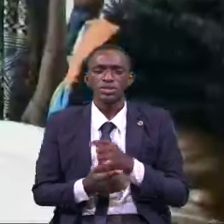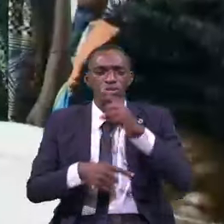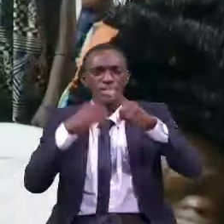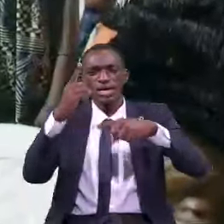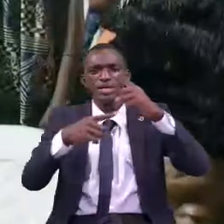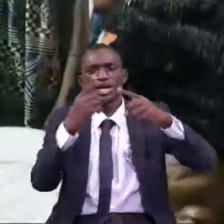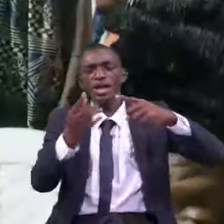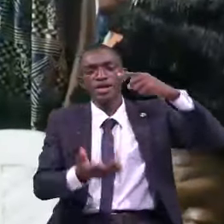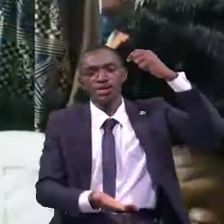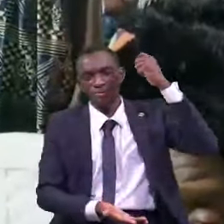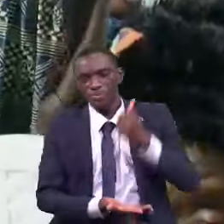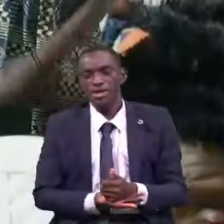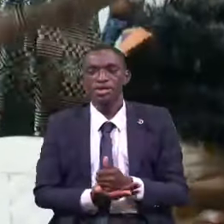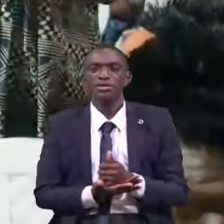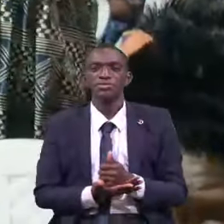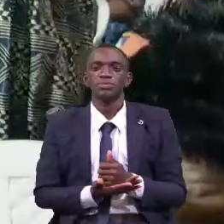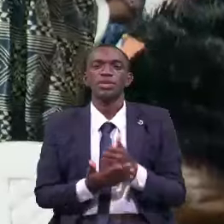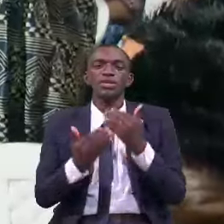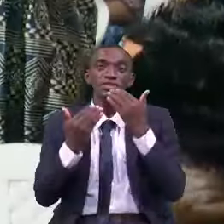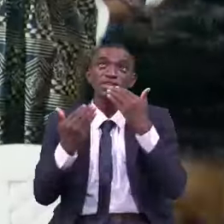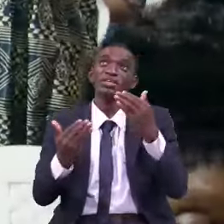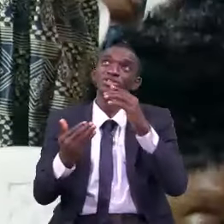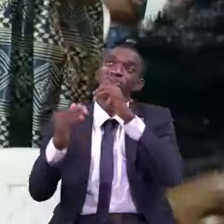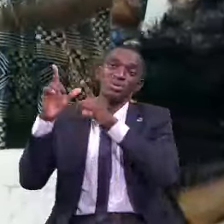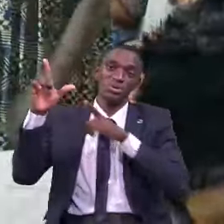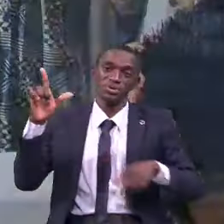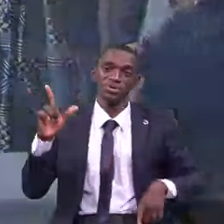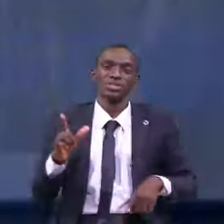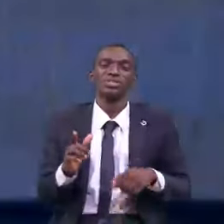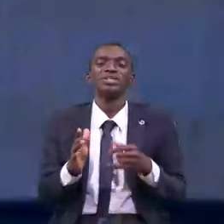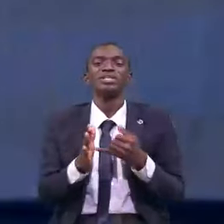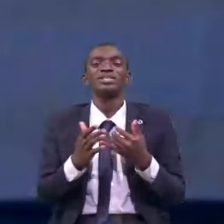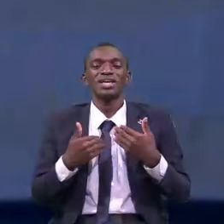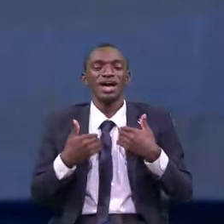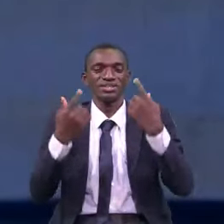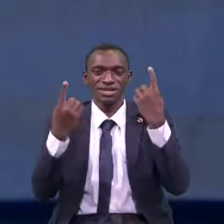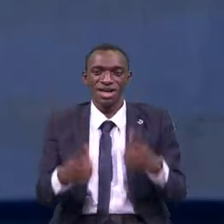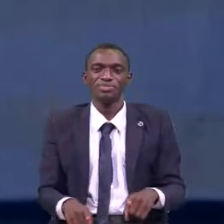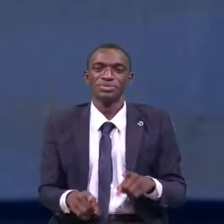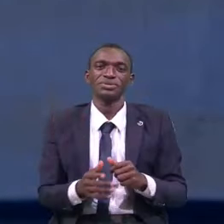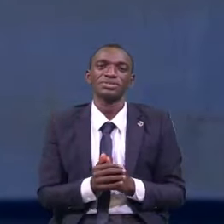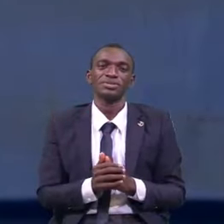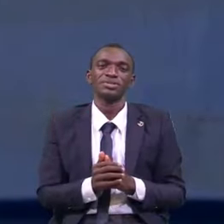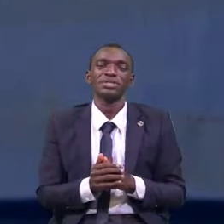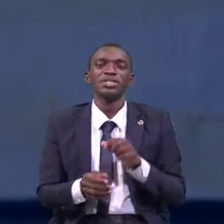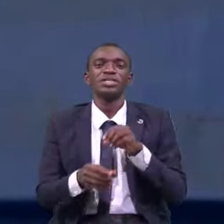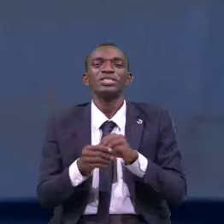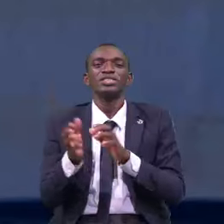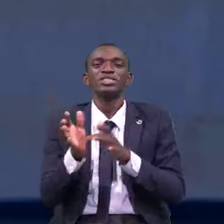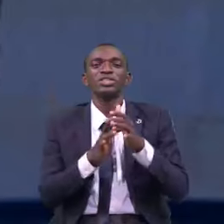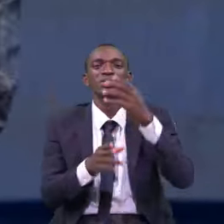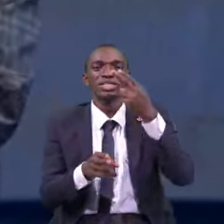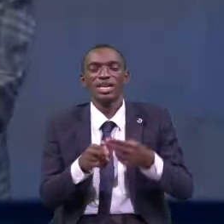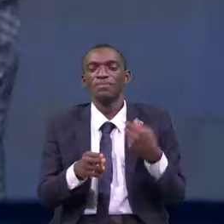Amen. Thank you, Lord. It is done. In Jesus' name we